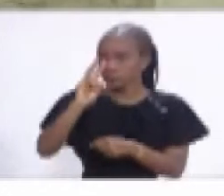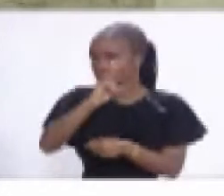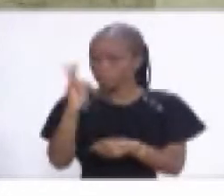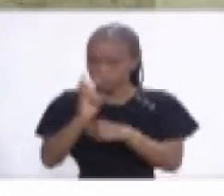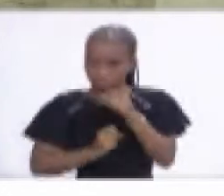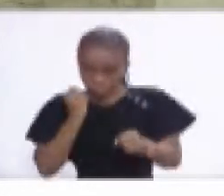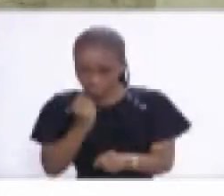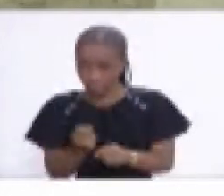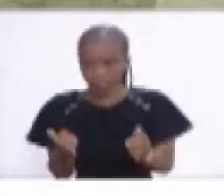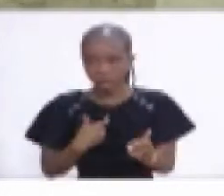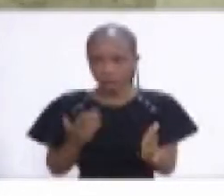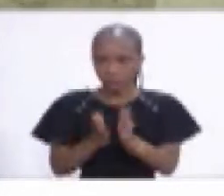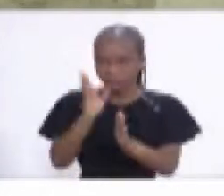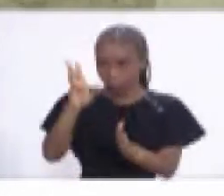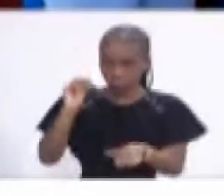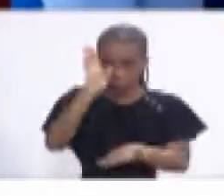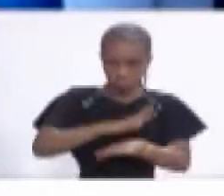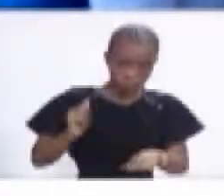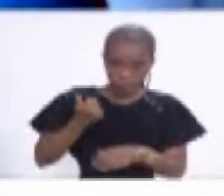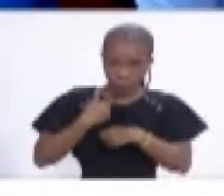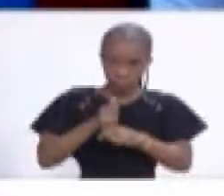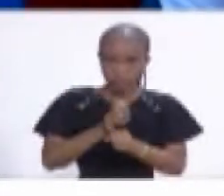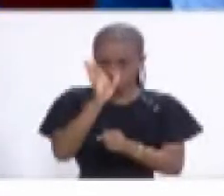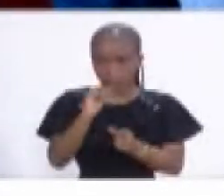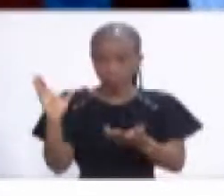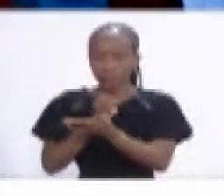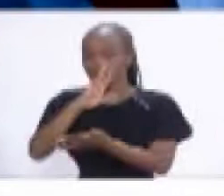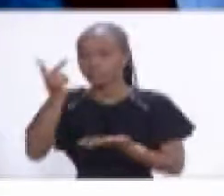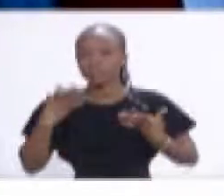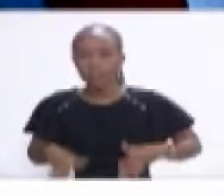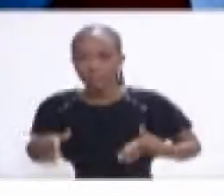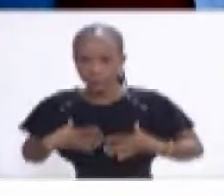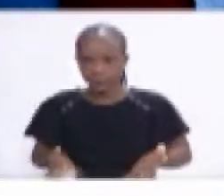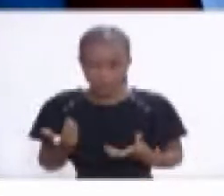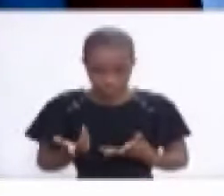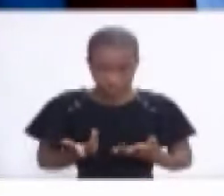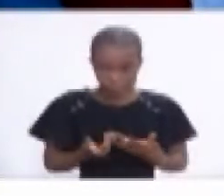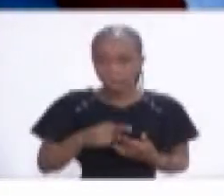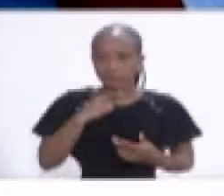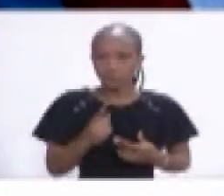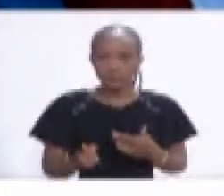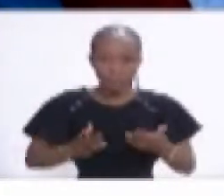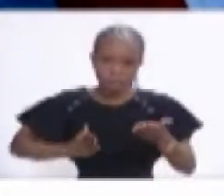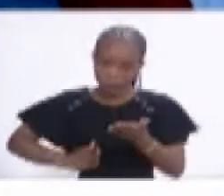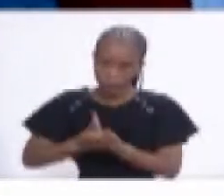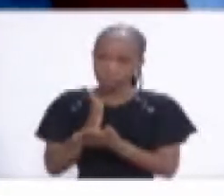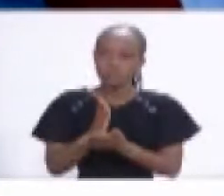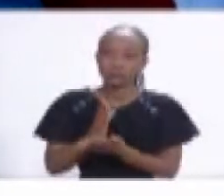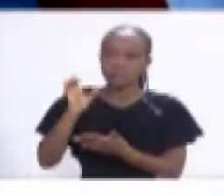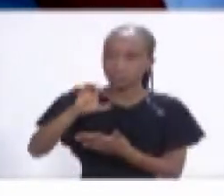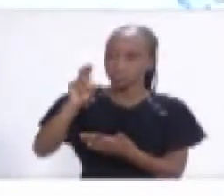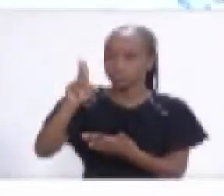2021-2022 has for them, calls have started being made by a section of Kenyans fighting for what they term as their rightful cut,